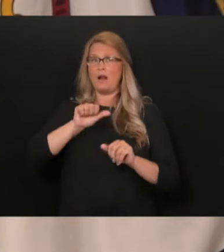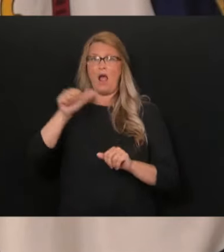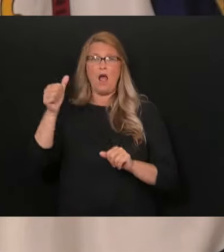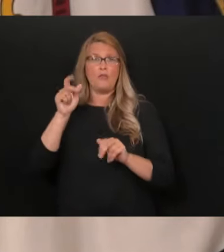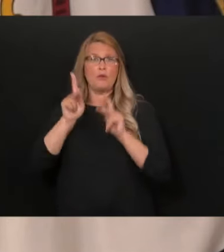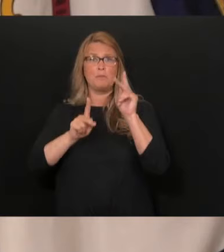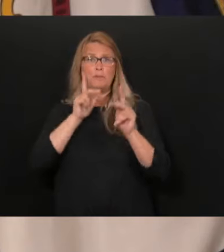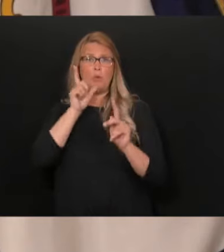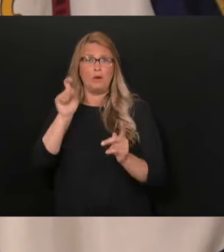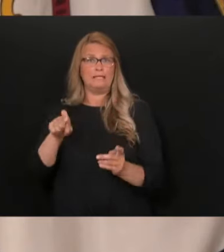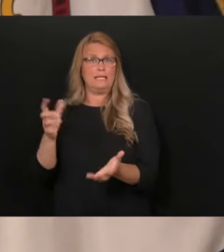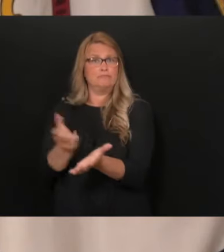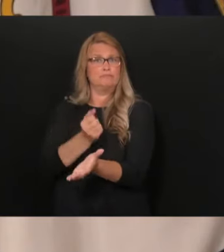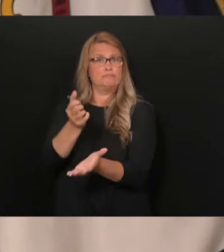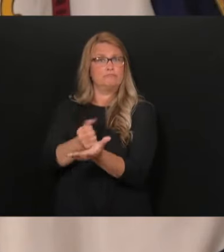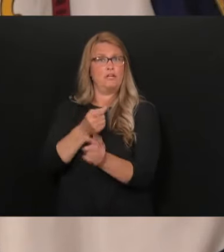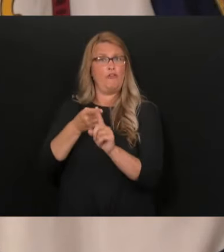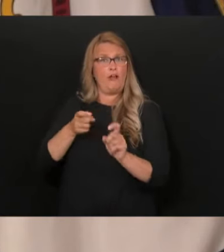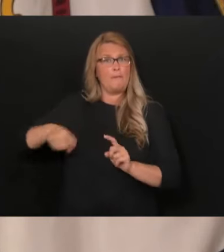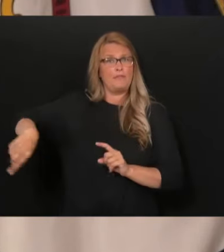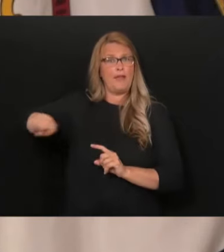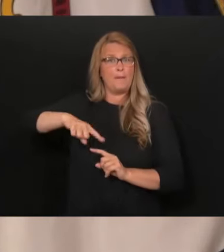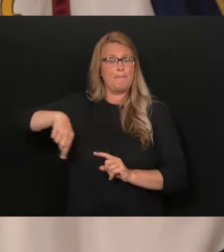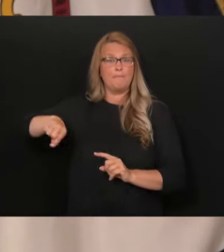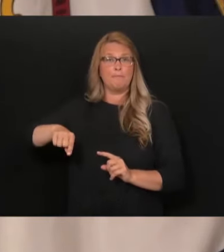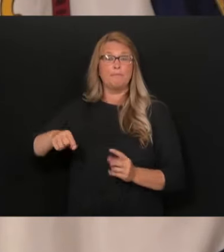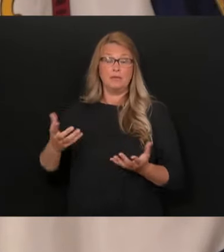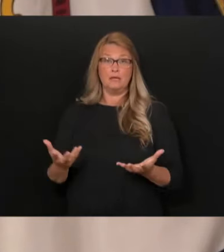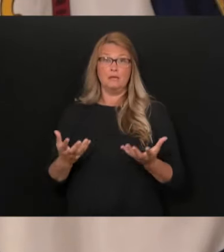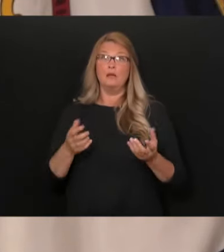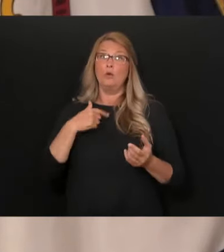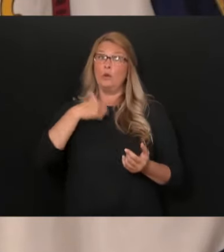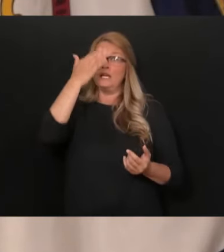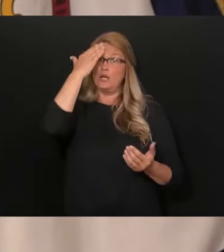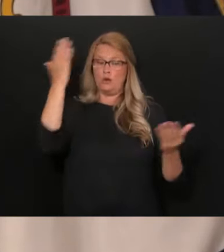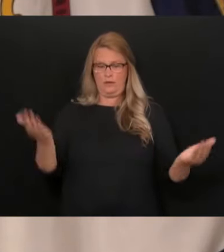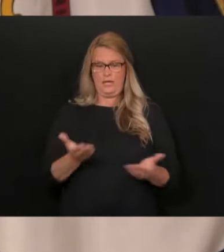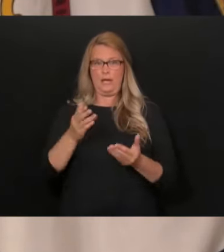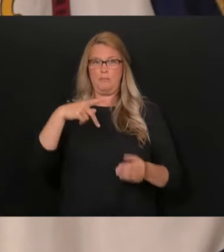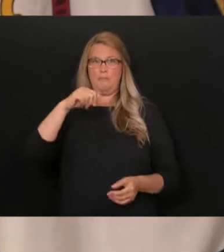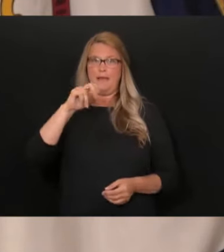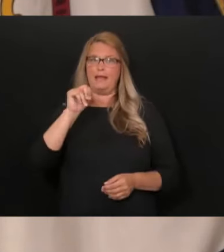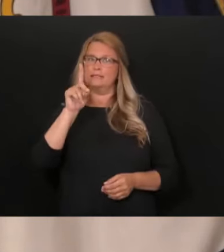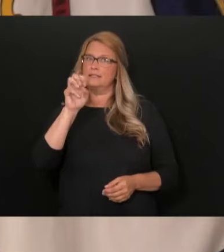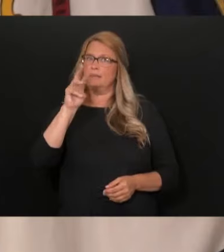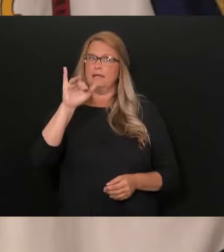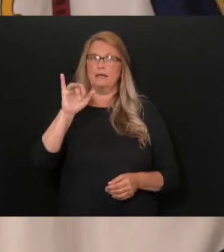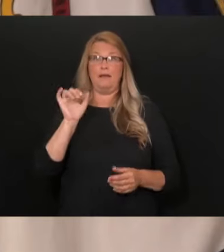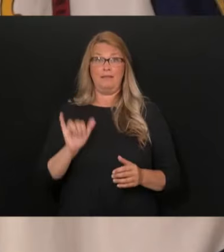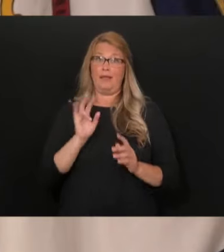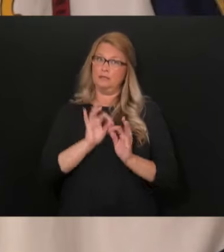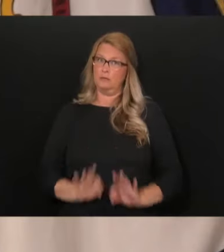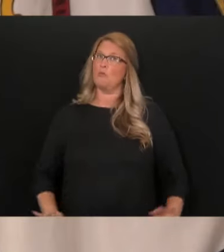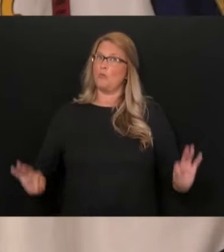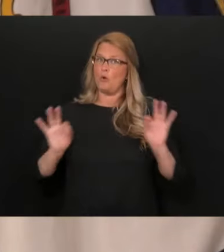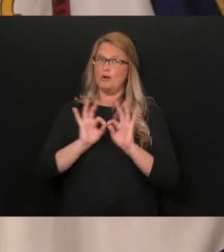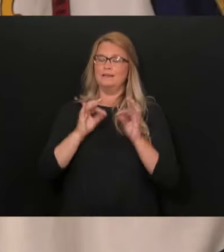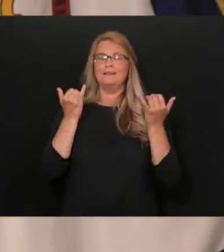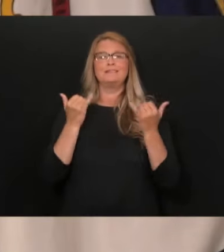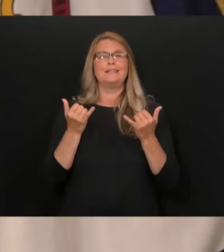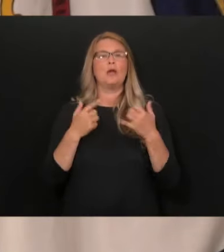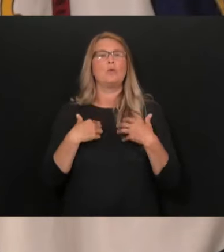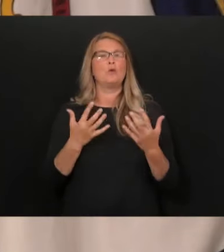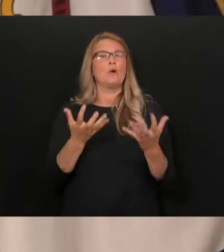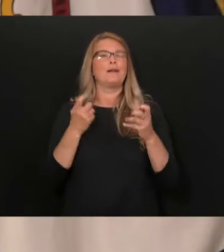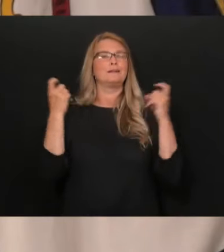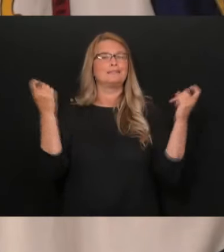the rest of the world, and we know what that's been like in this pandemic. So today we want to celebrate this great company